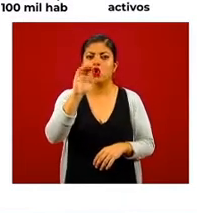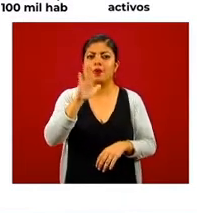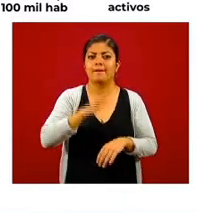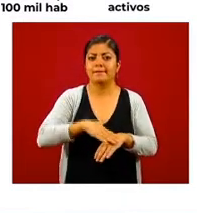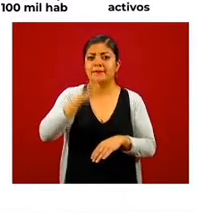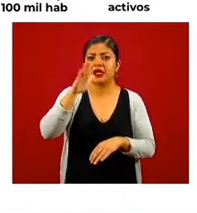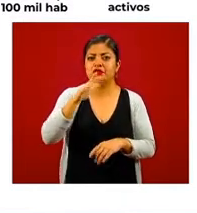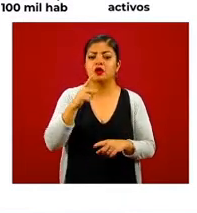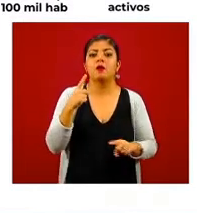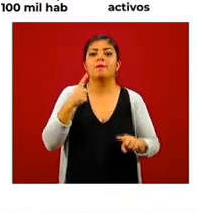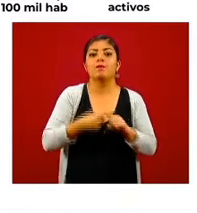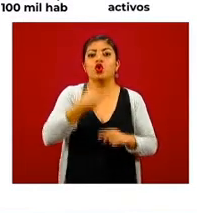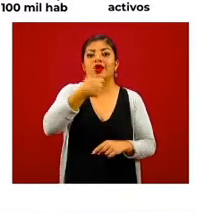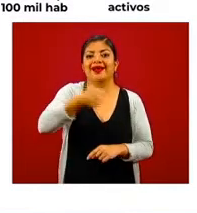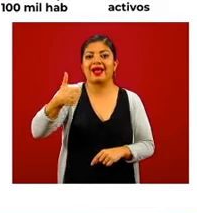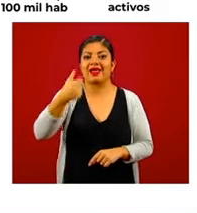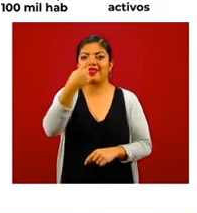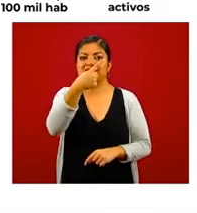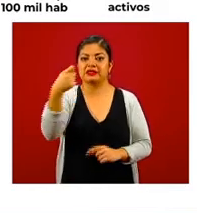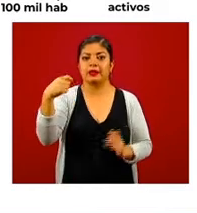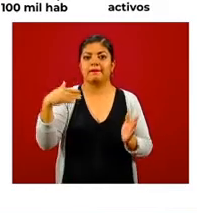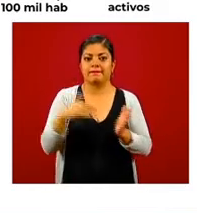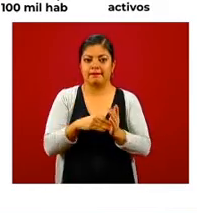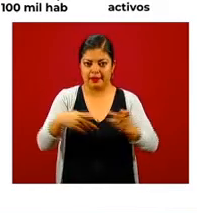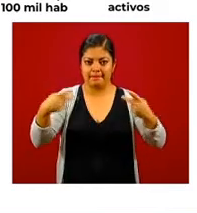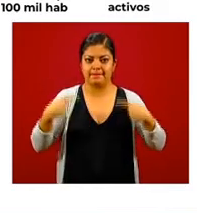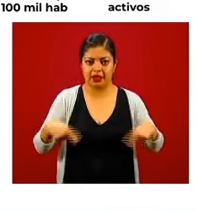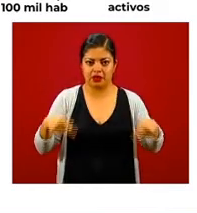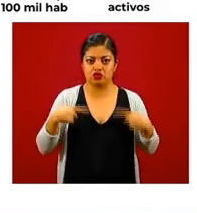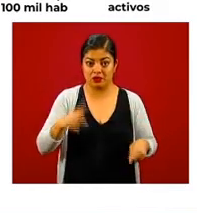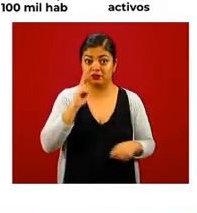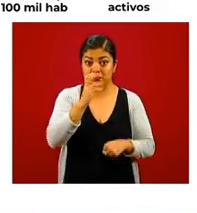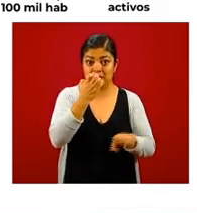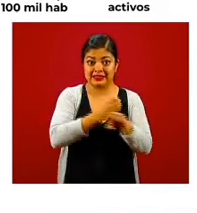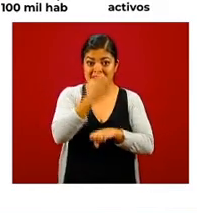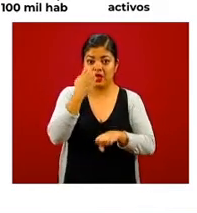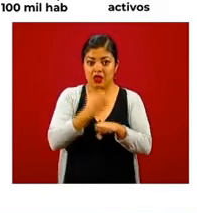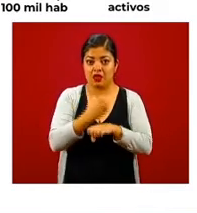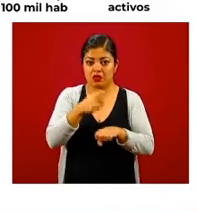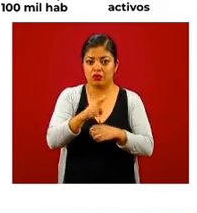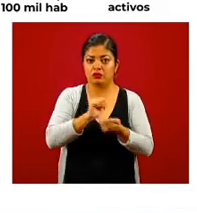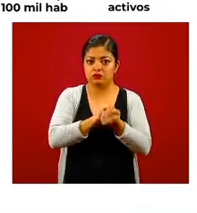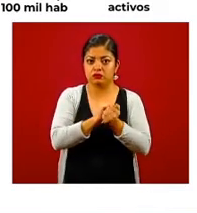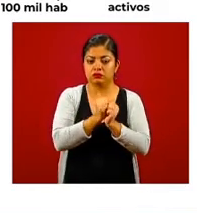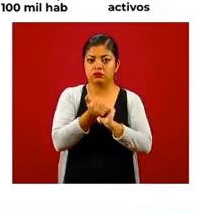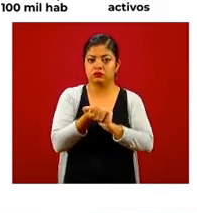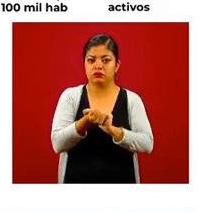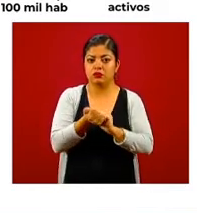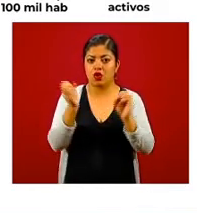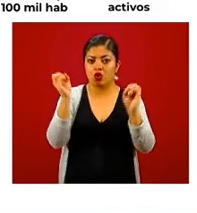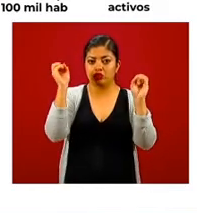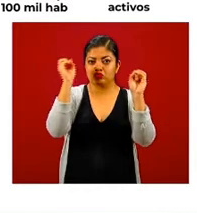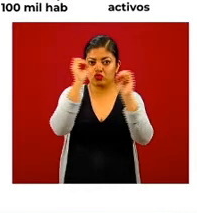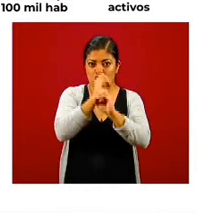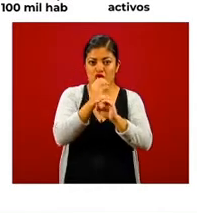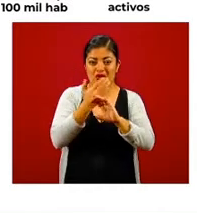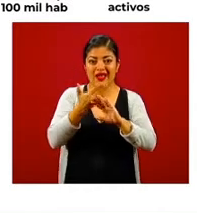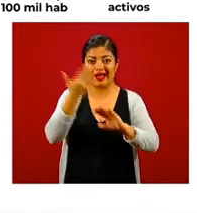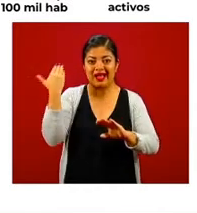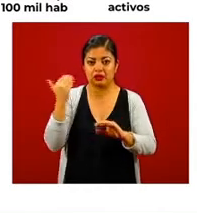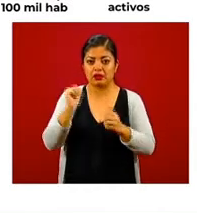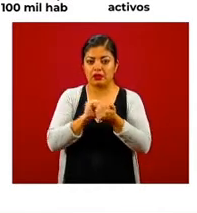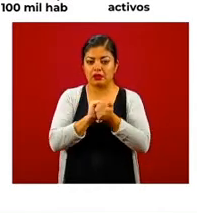The darkest green represents over 20%, over 20% incidence rate